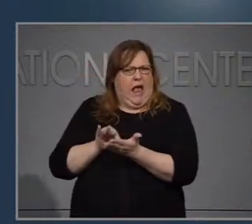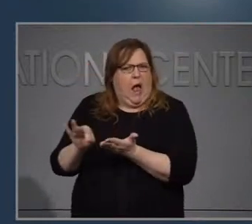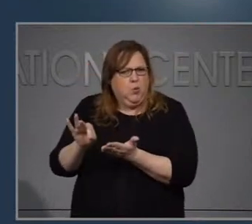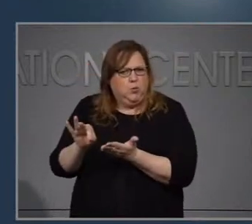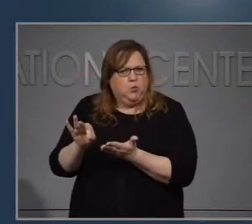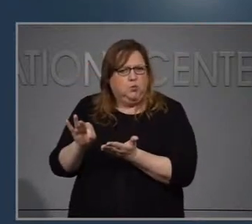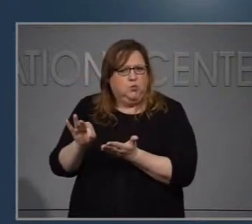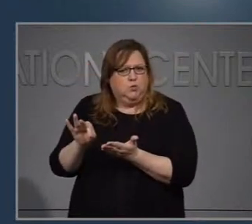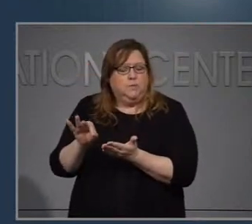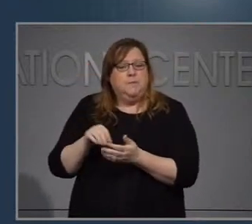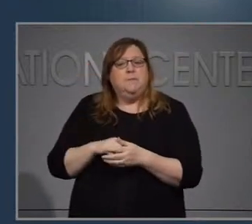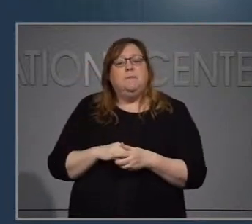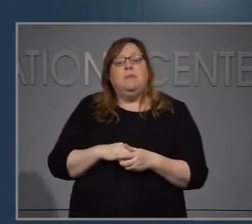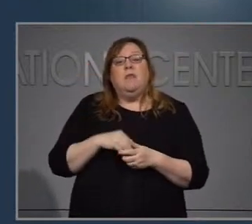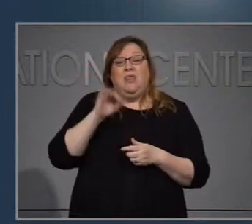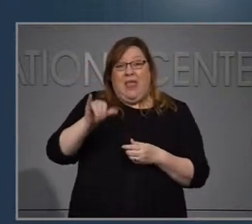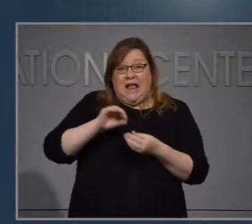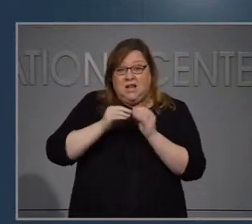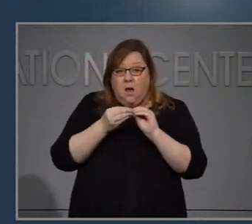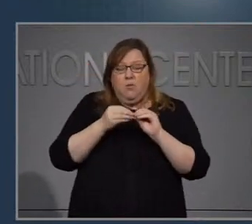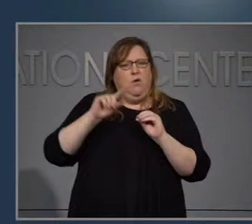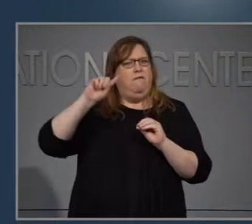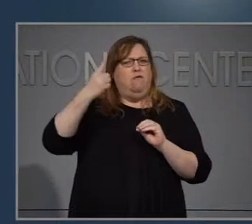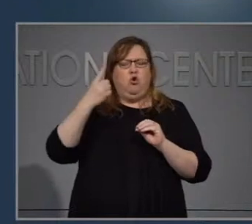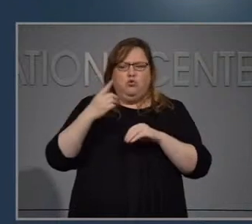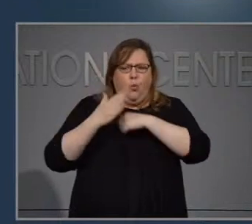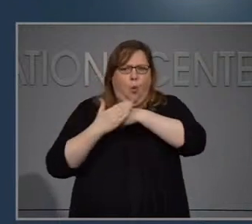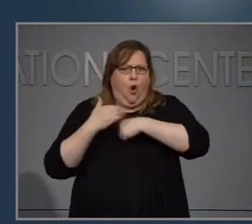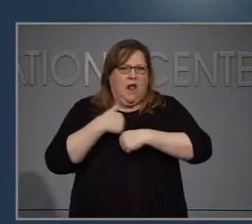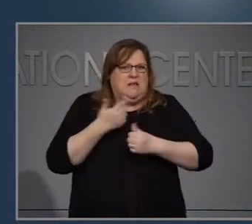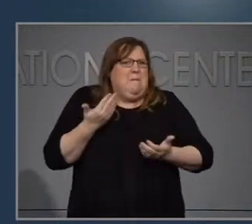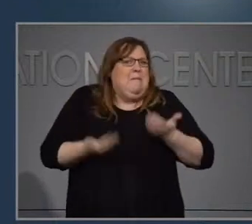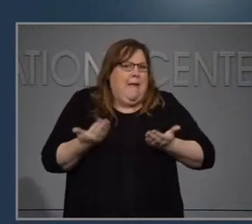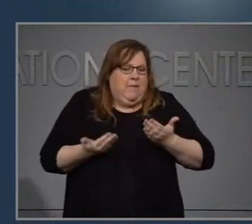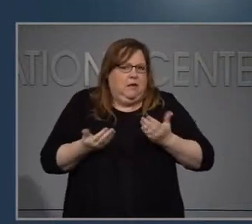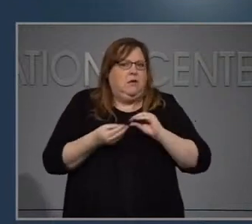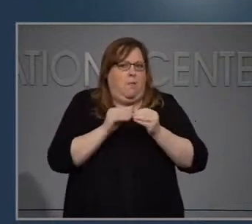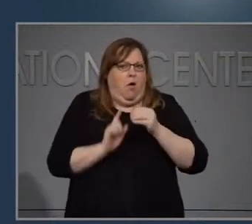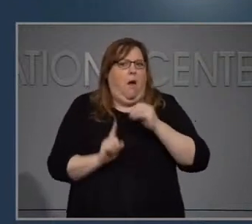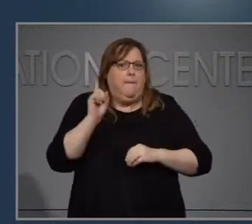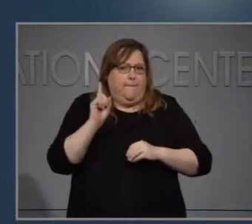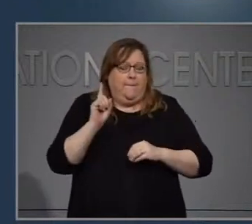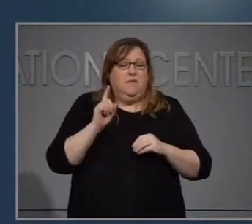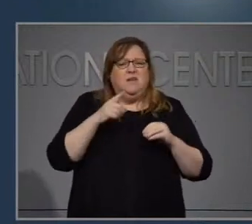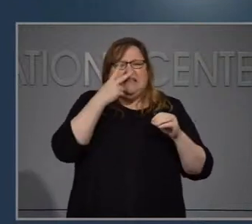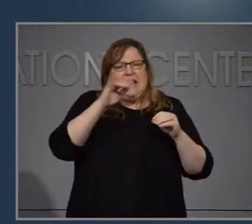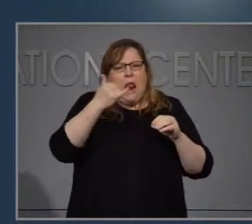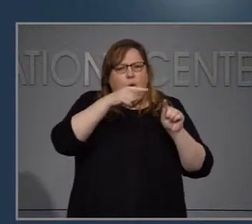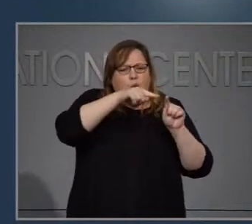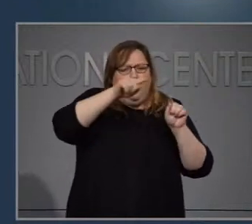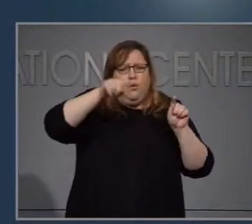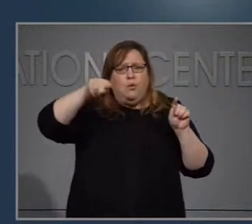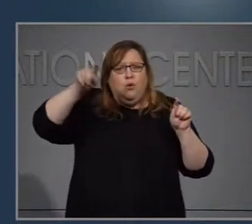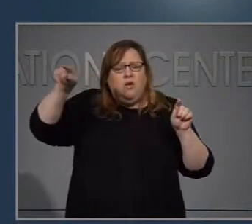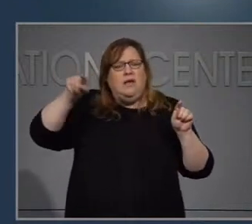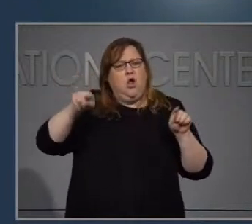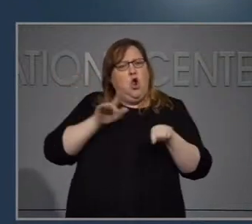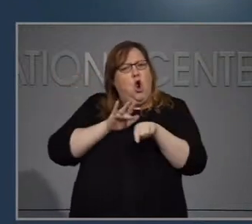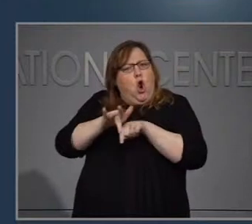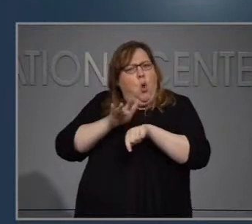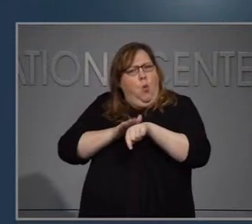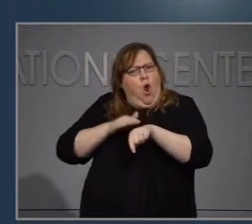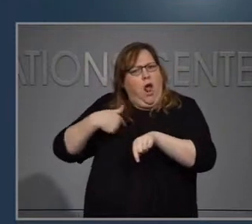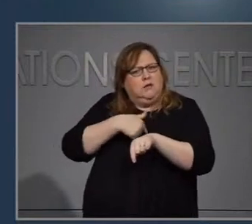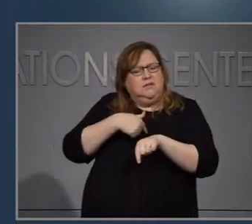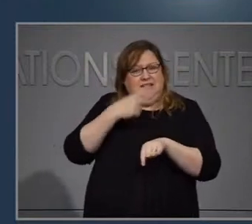line is increasing. This metric is not impacted by testing rates or other factors. It's an early warning indicator.